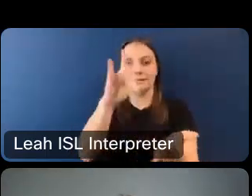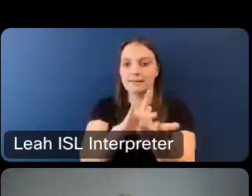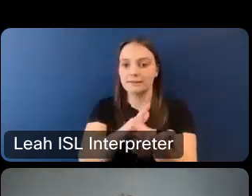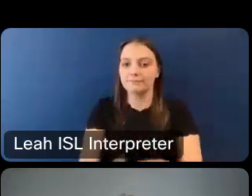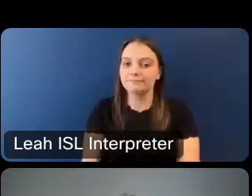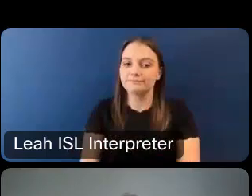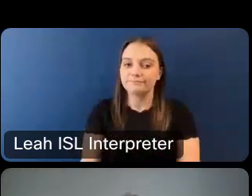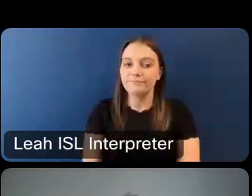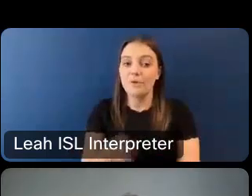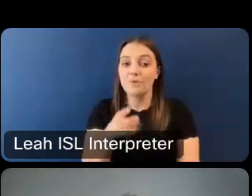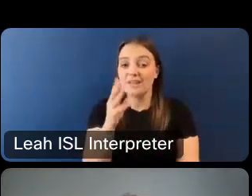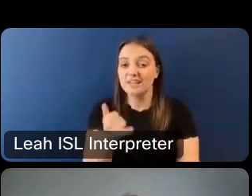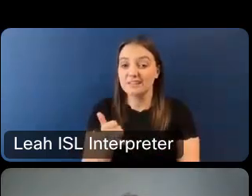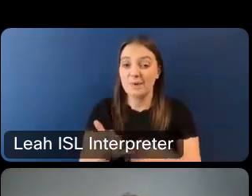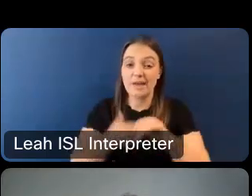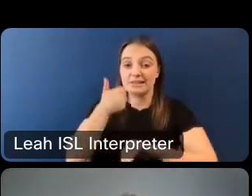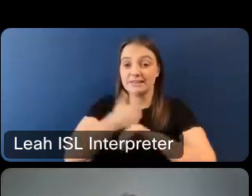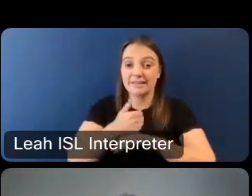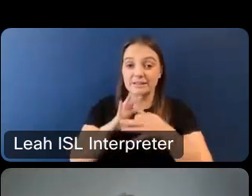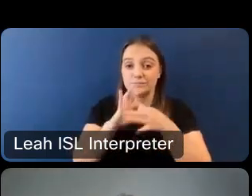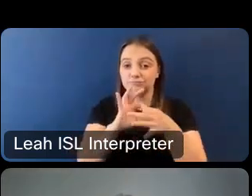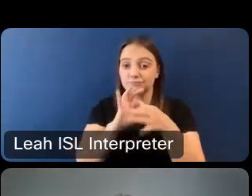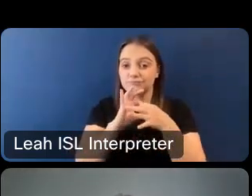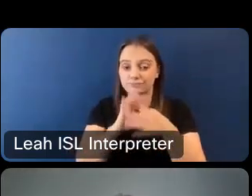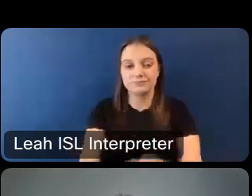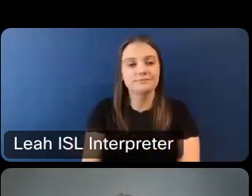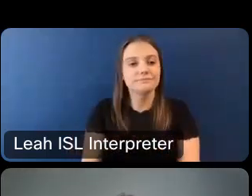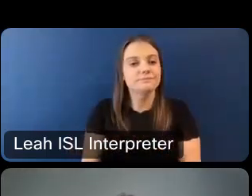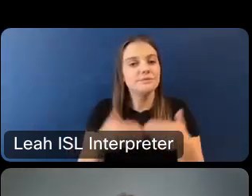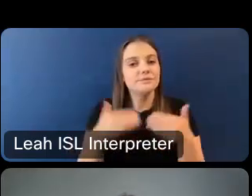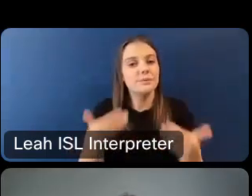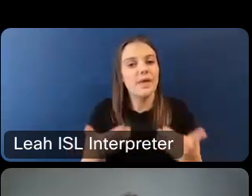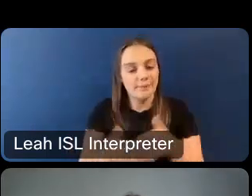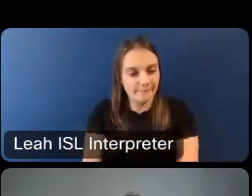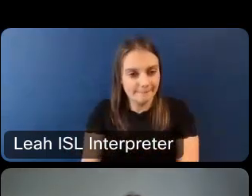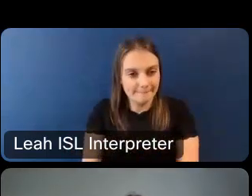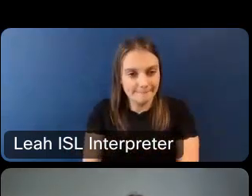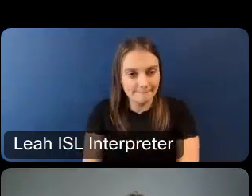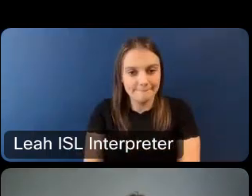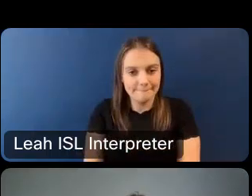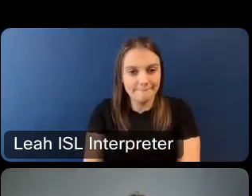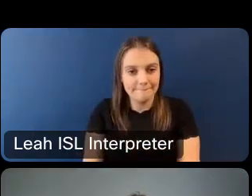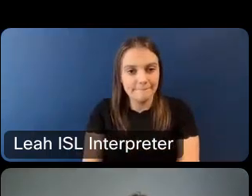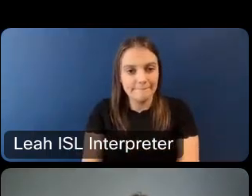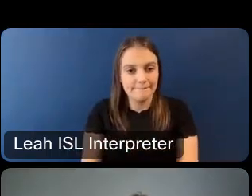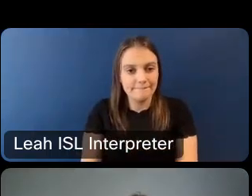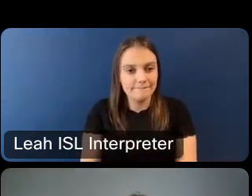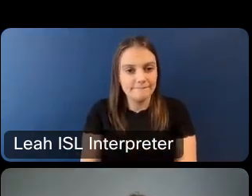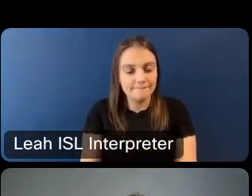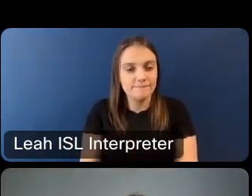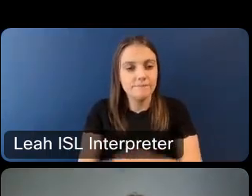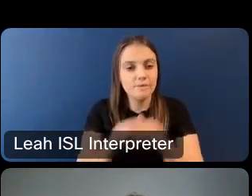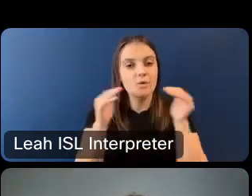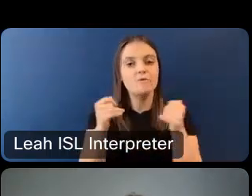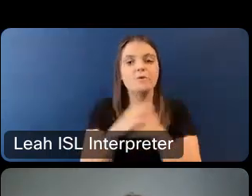collaborate, and we might move on to the next slide. So while we honed in on the national